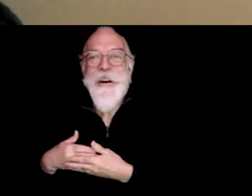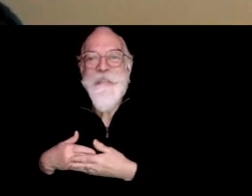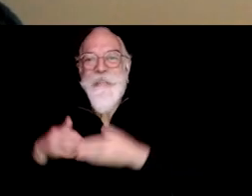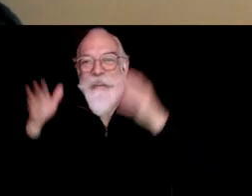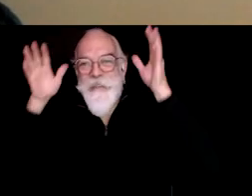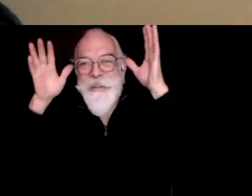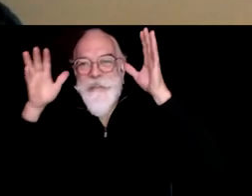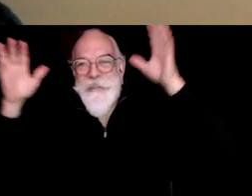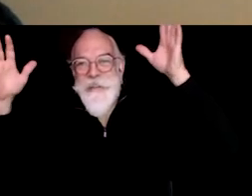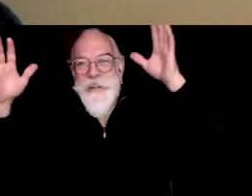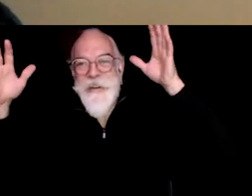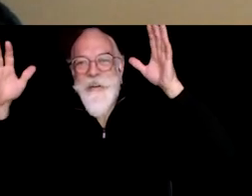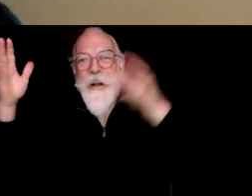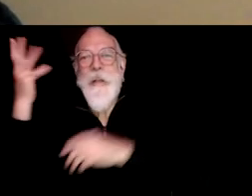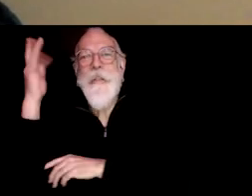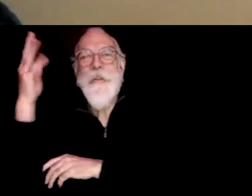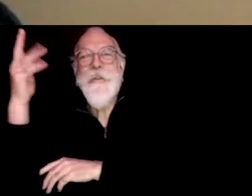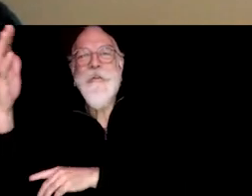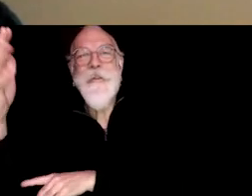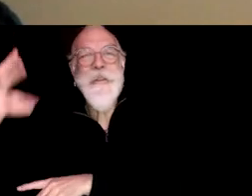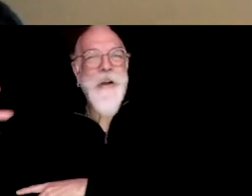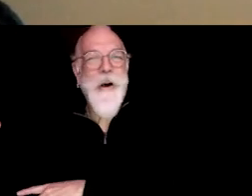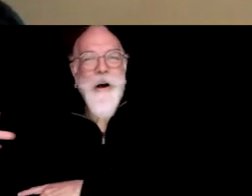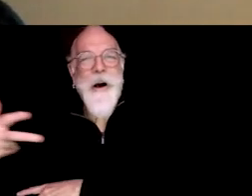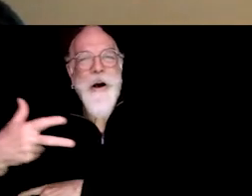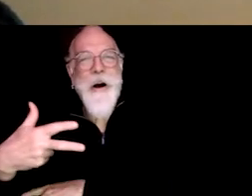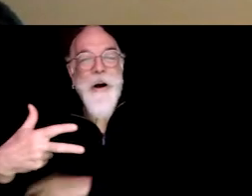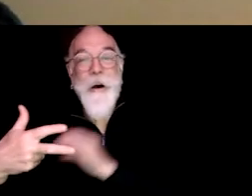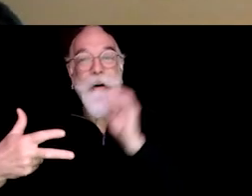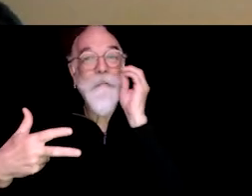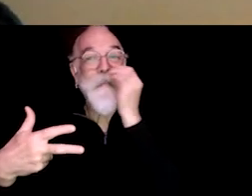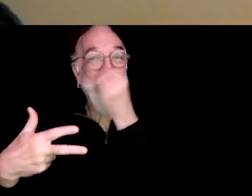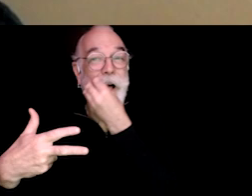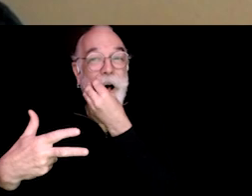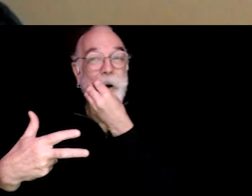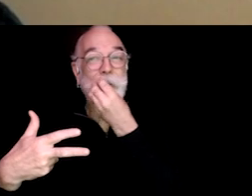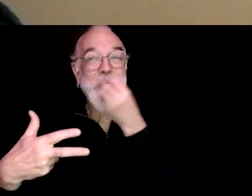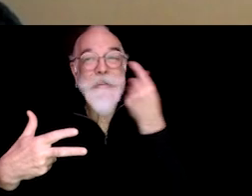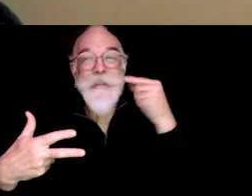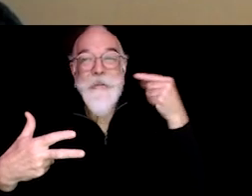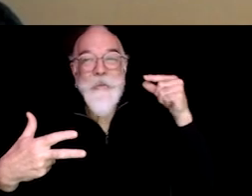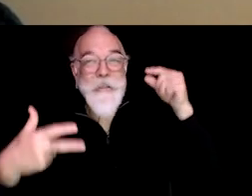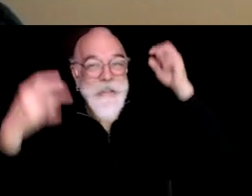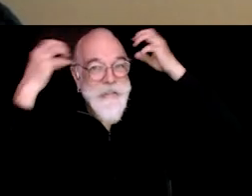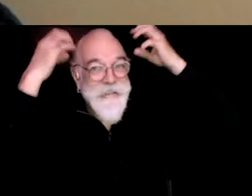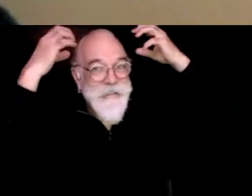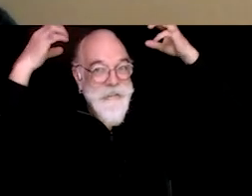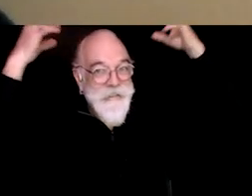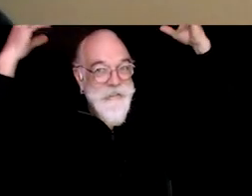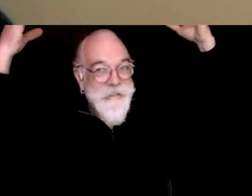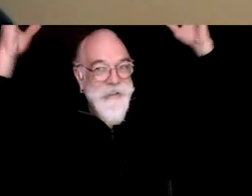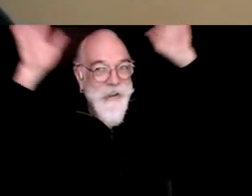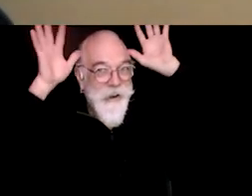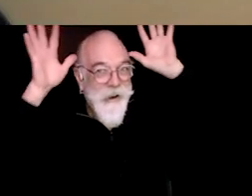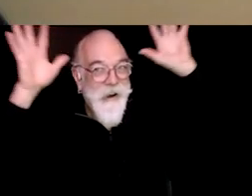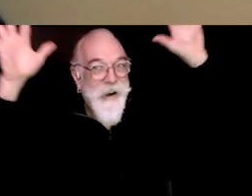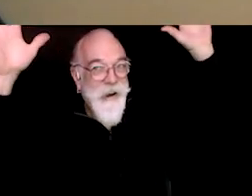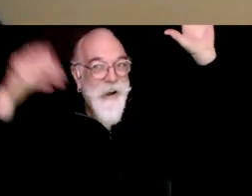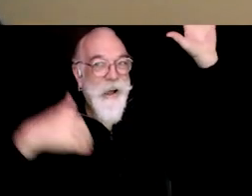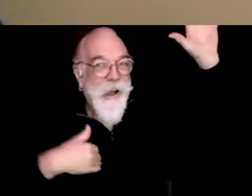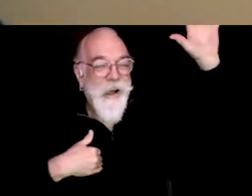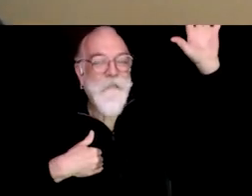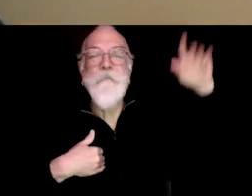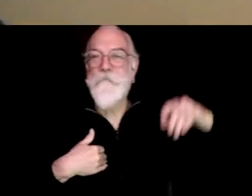the forest with spring flowers entangled in his antlers.